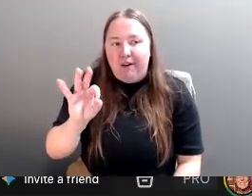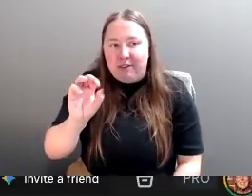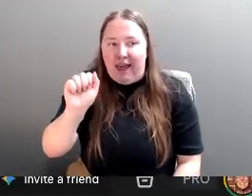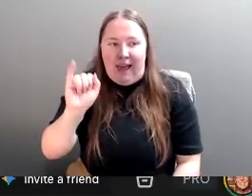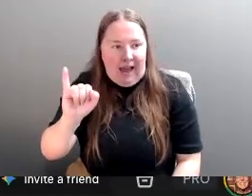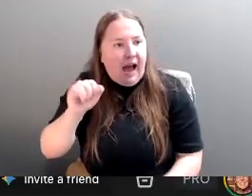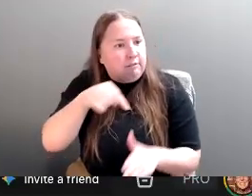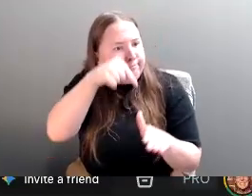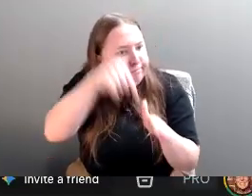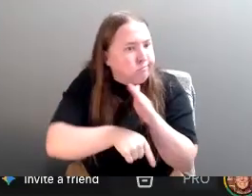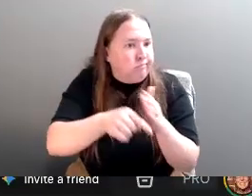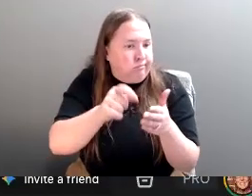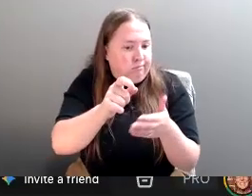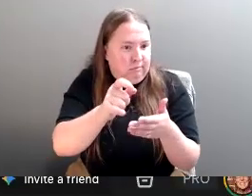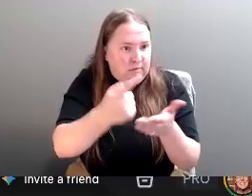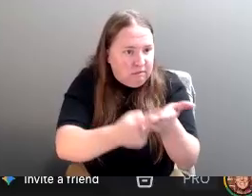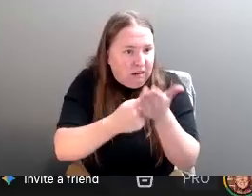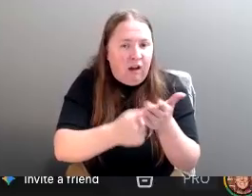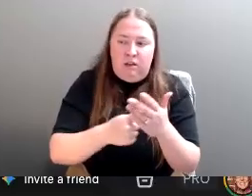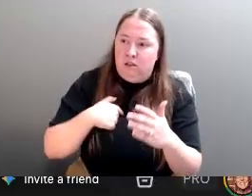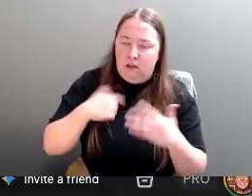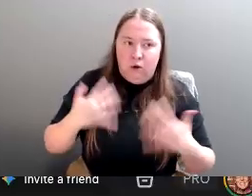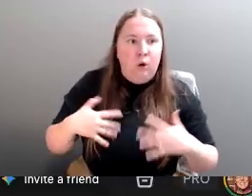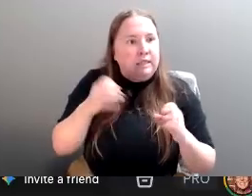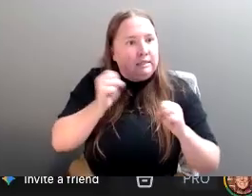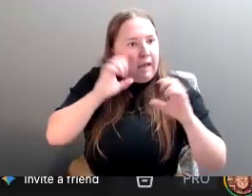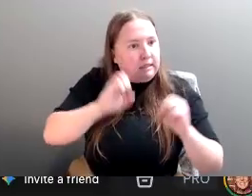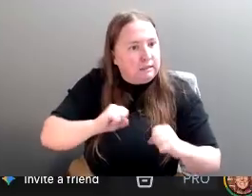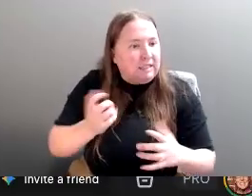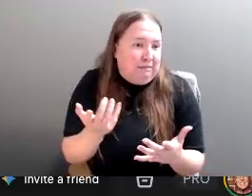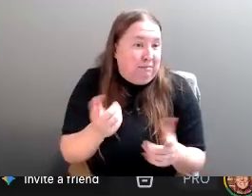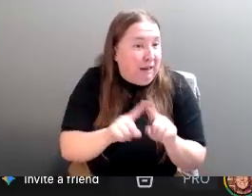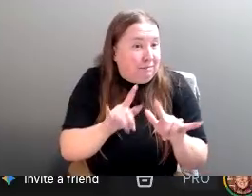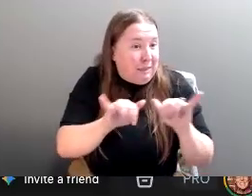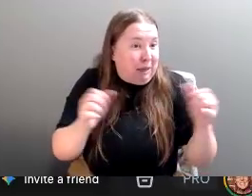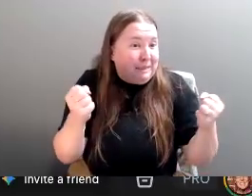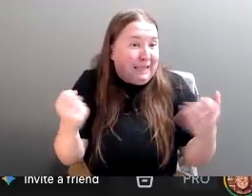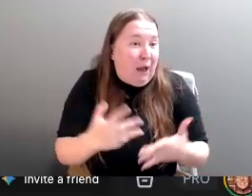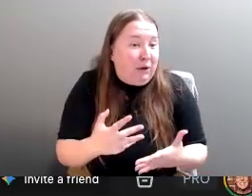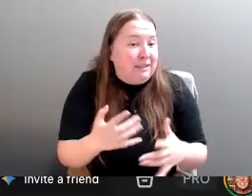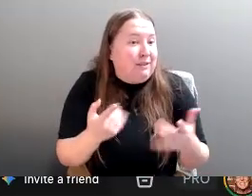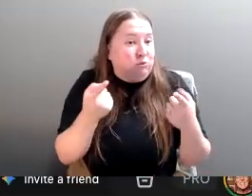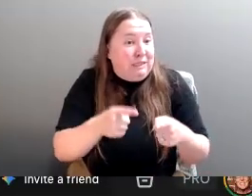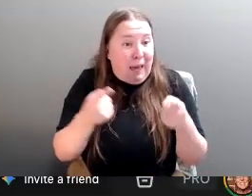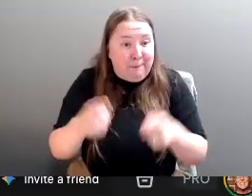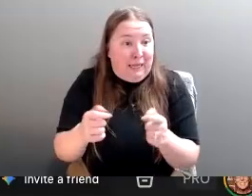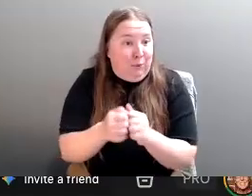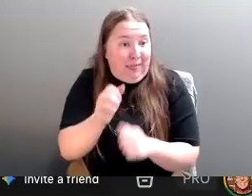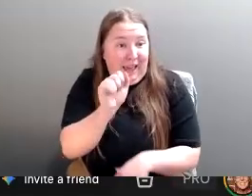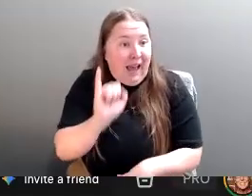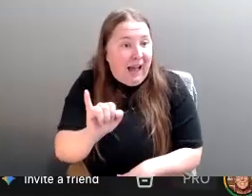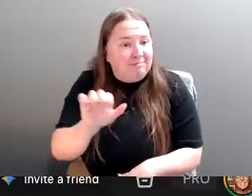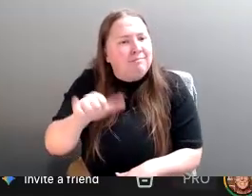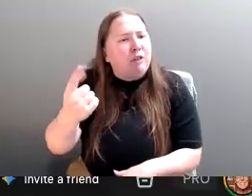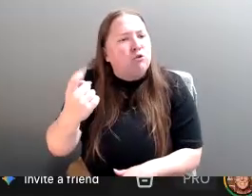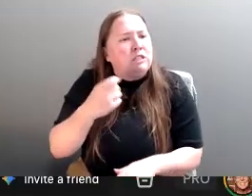the extent that you kind of go, wow, that's amazing. And also kind of scary of what's happening there. Yeah. Any other I,